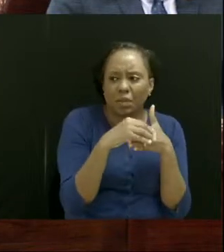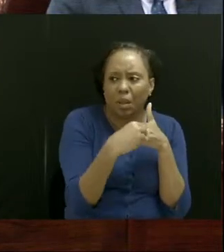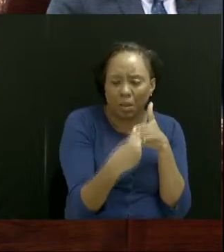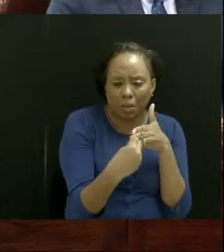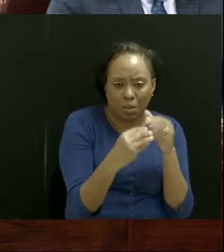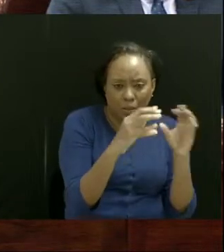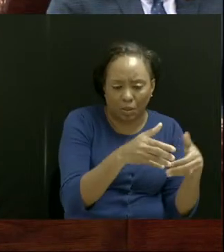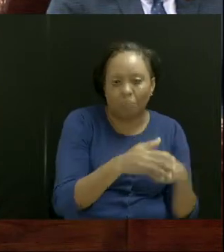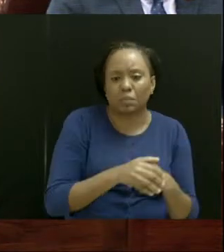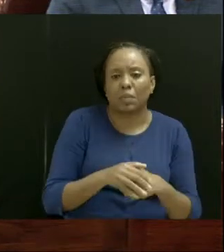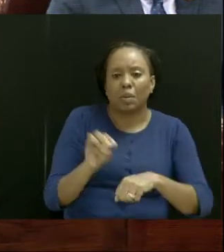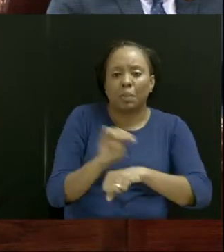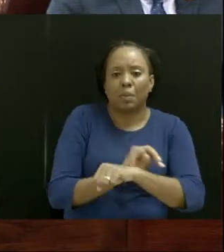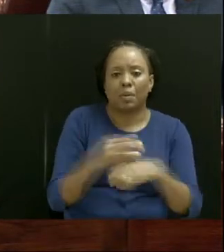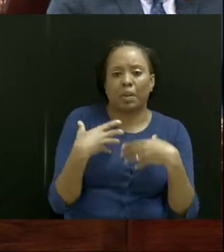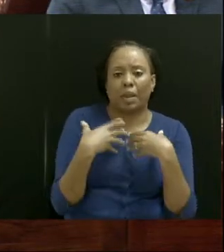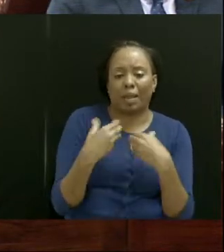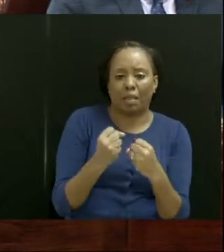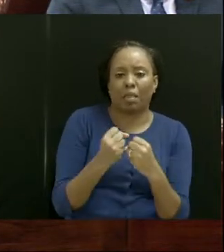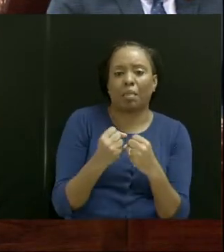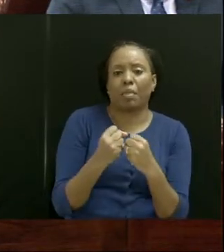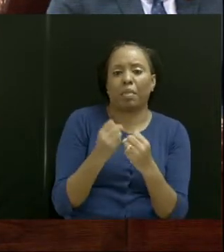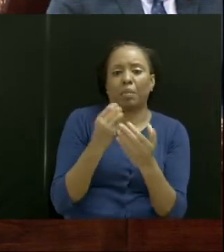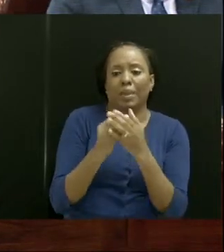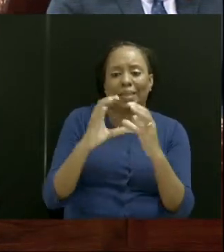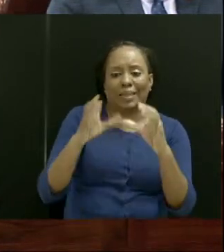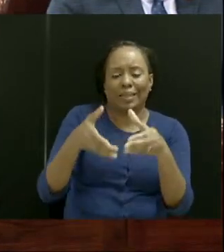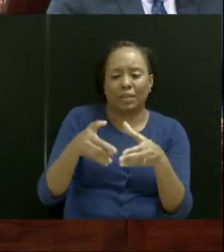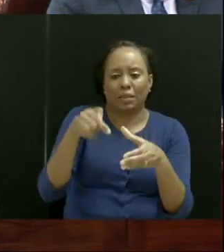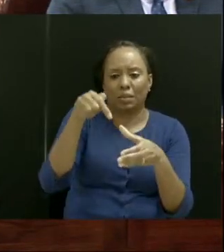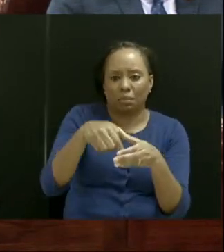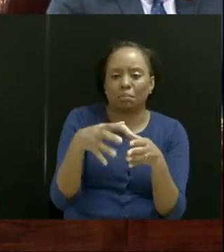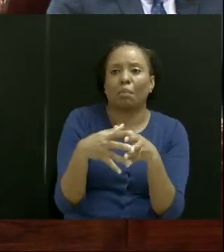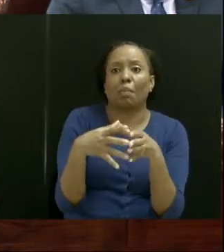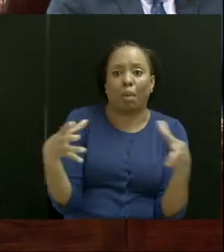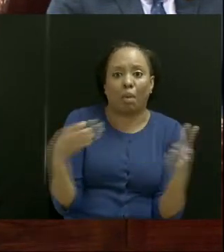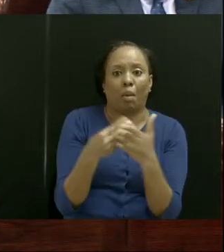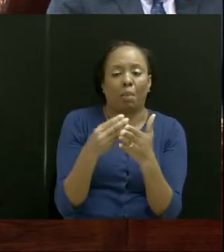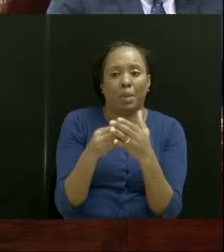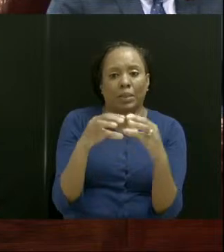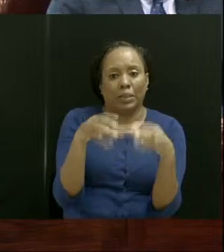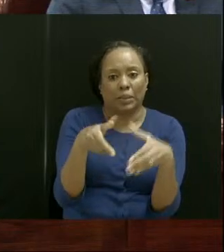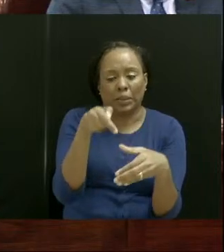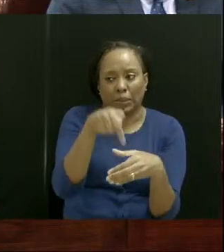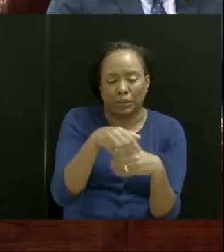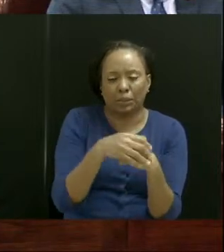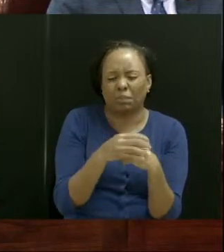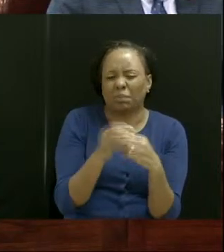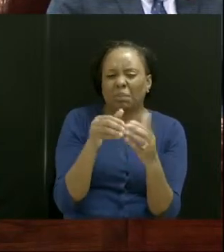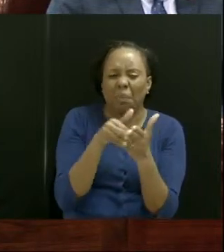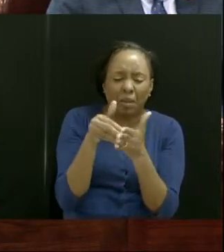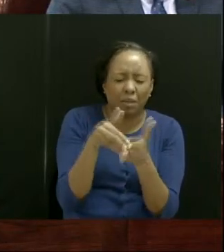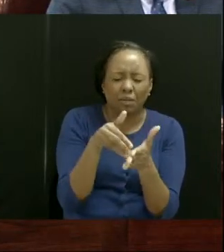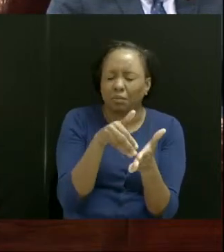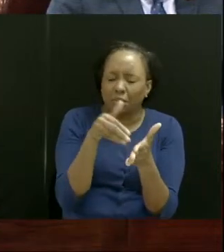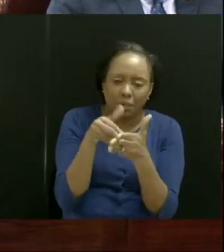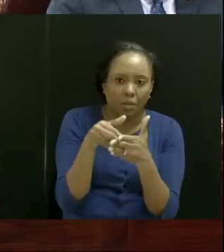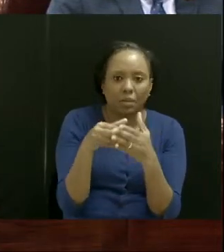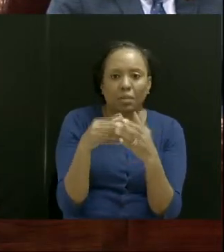The Ministry of Health gets a lot of money, a hefty allocation, hundreds of millions of dollars.